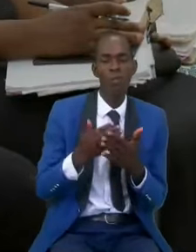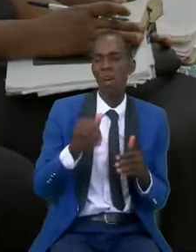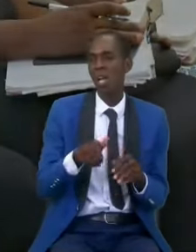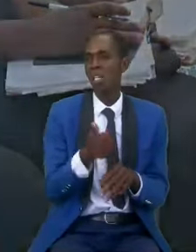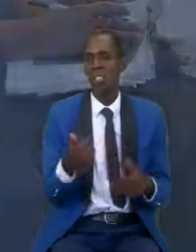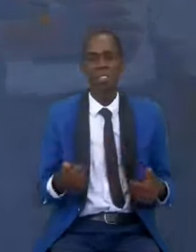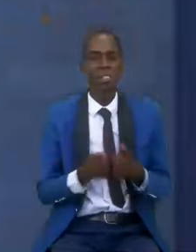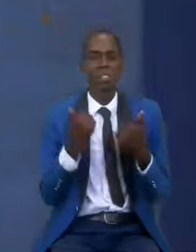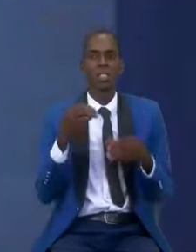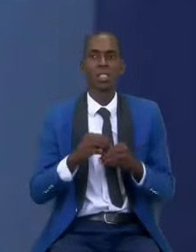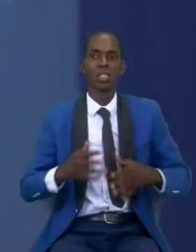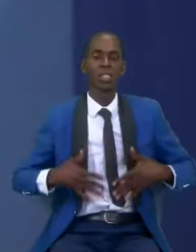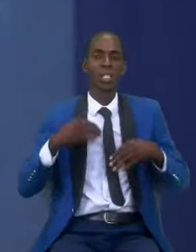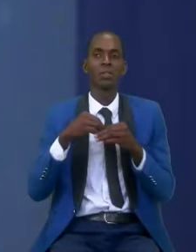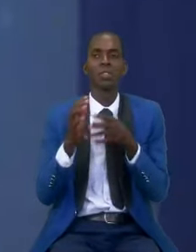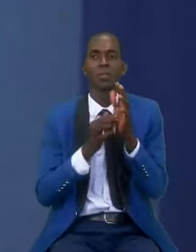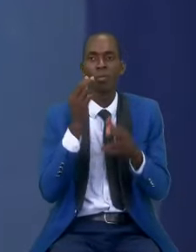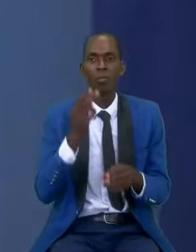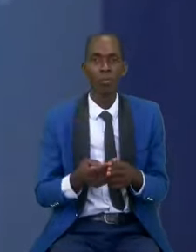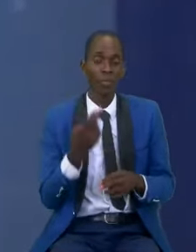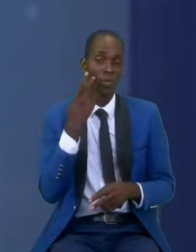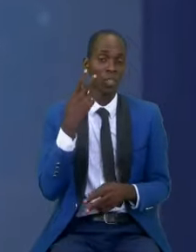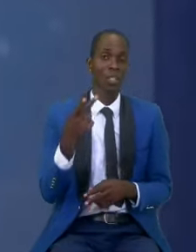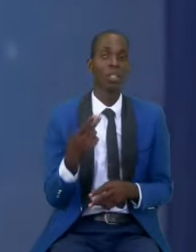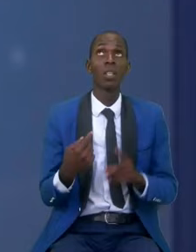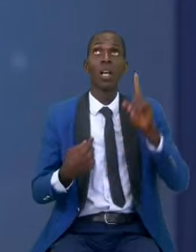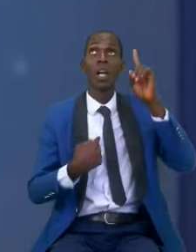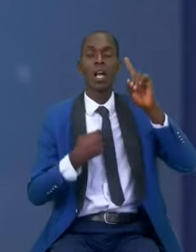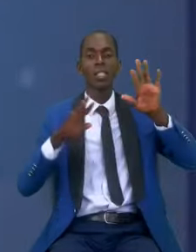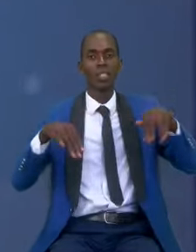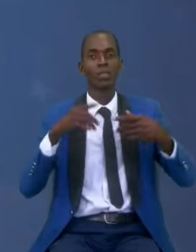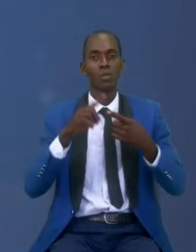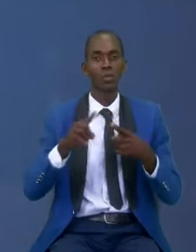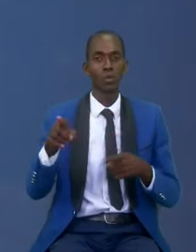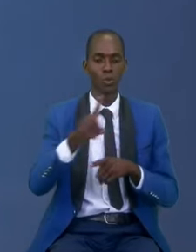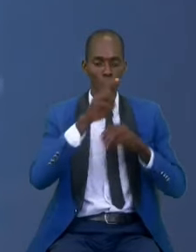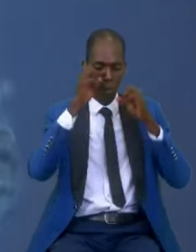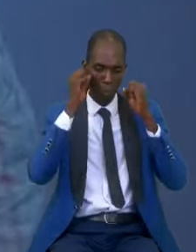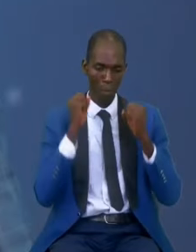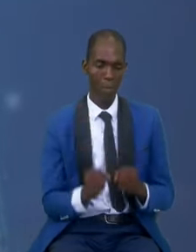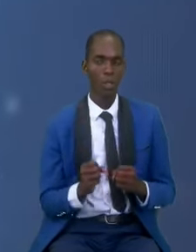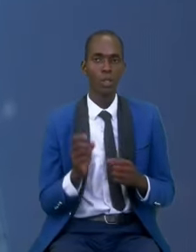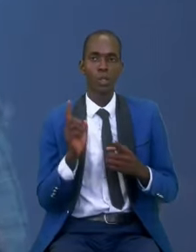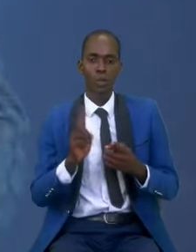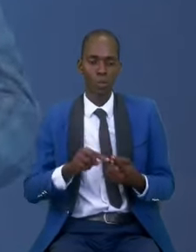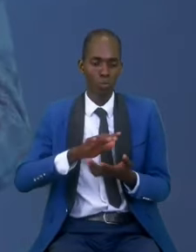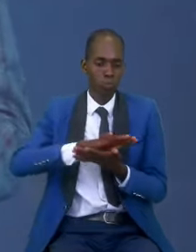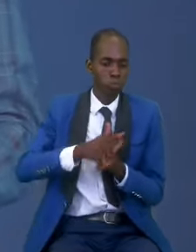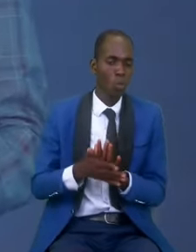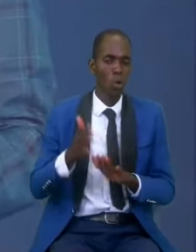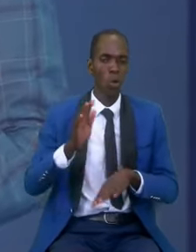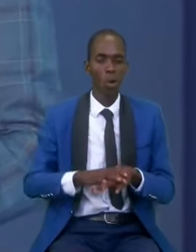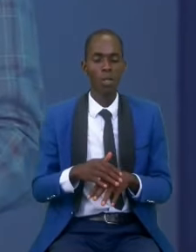you power to tread on serpents and scorpions and over all the